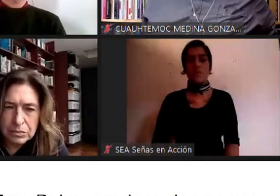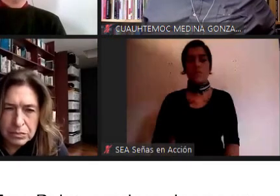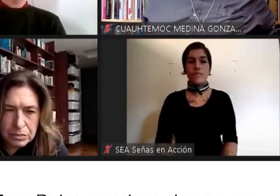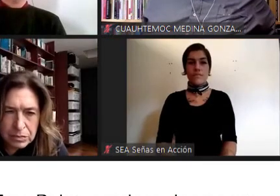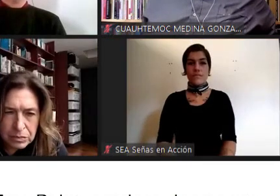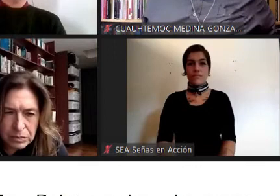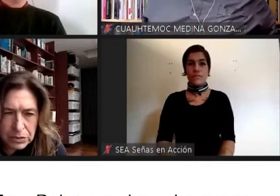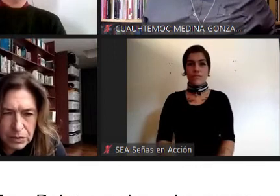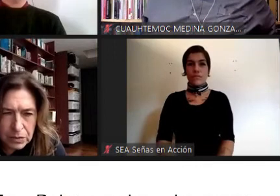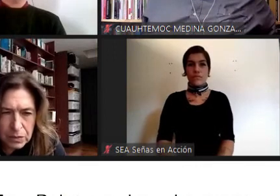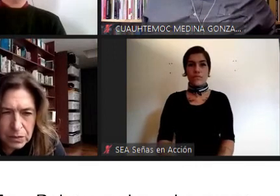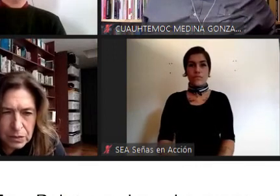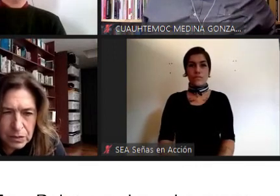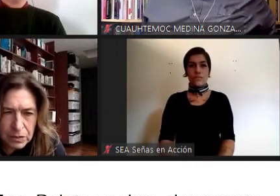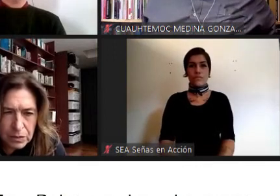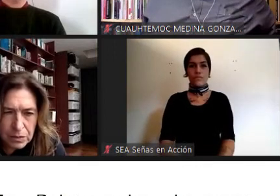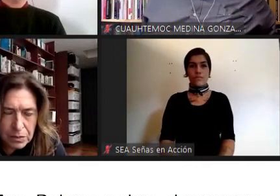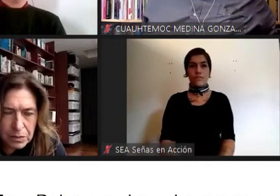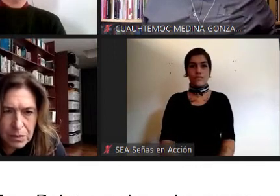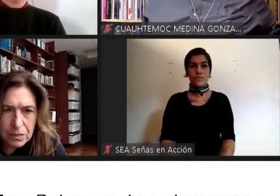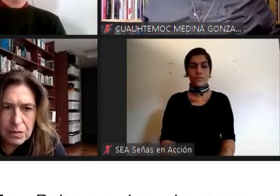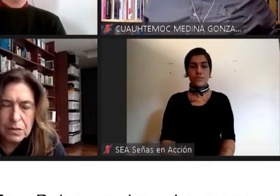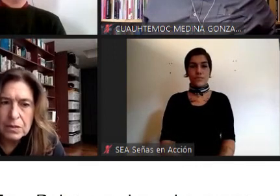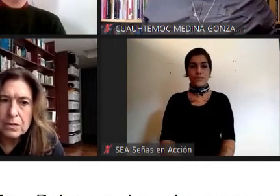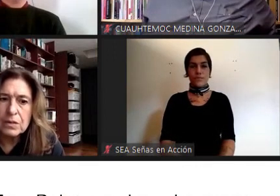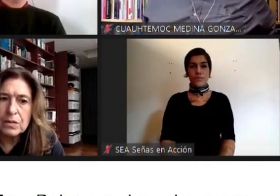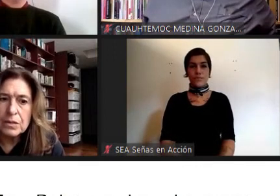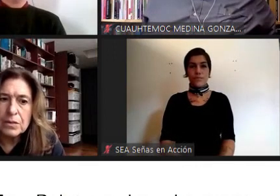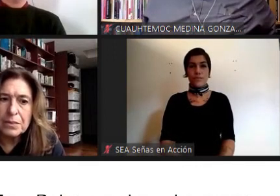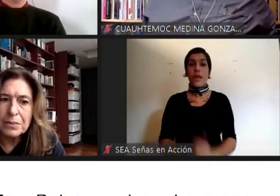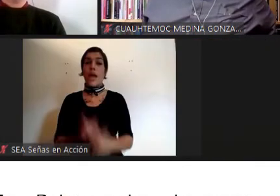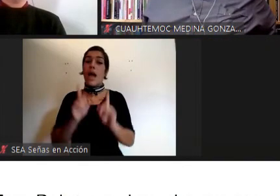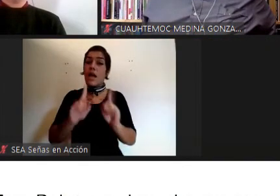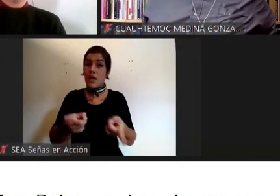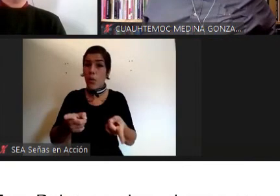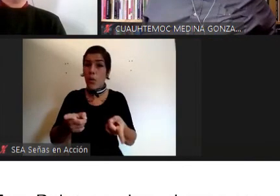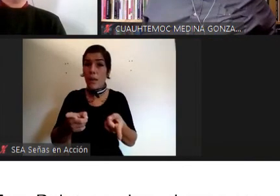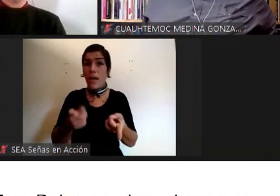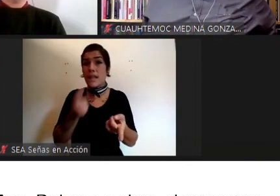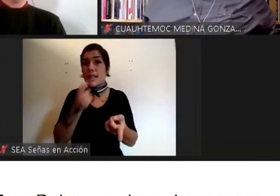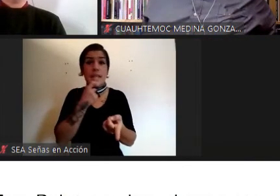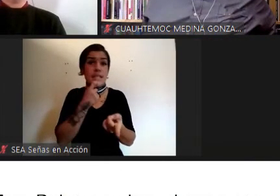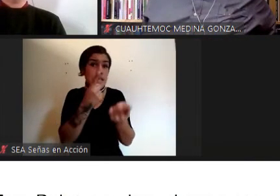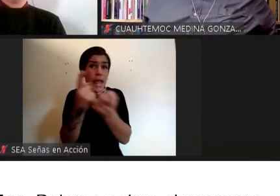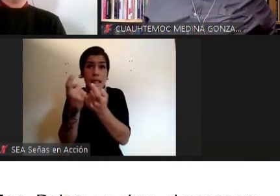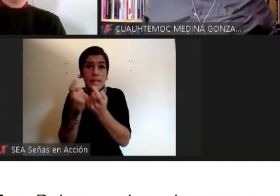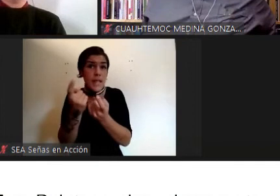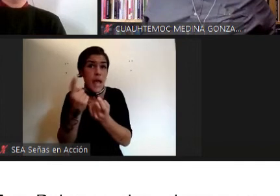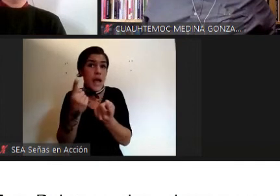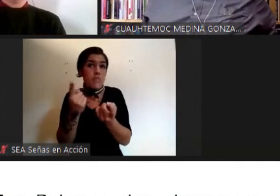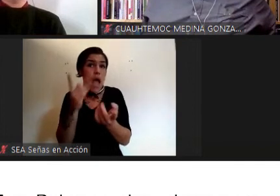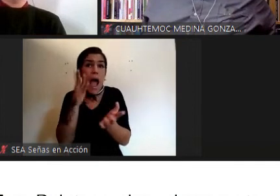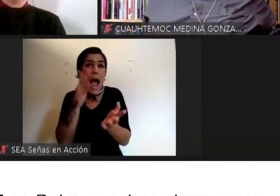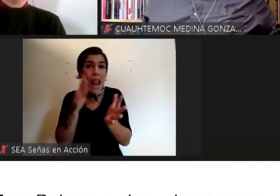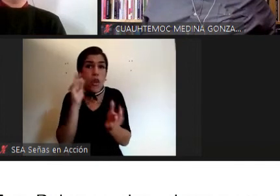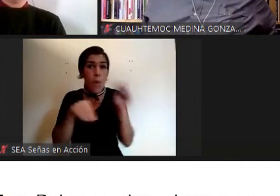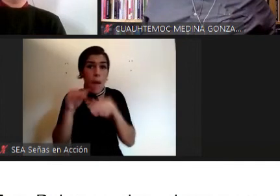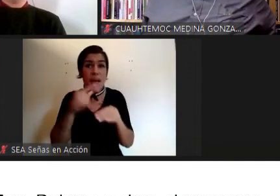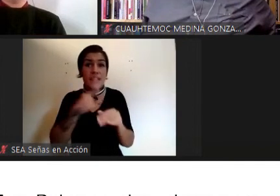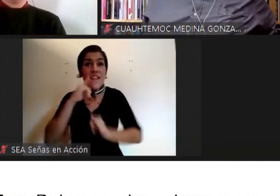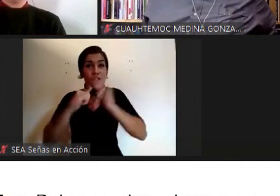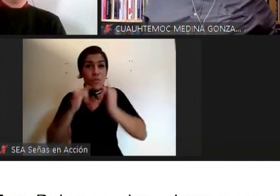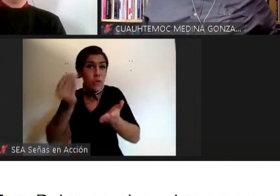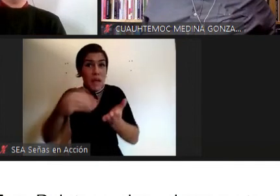representative of that figure. Nonetheless, we remain open to comments. Maybe Philippe, he's